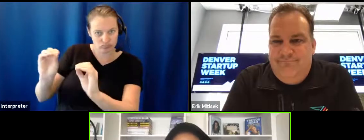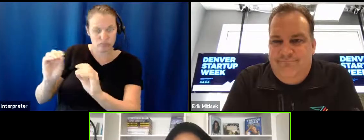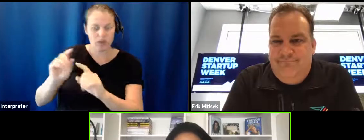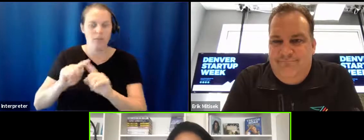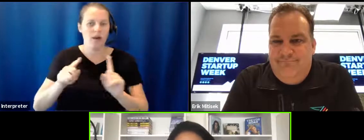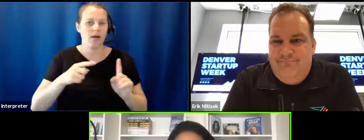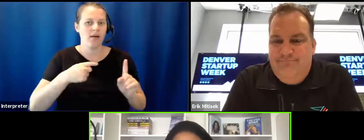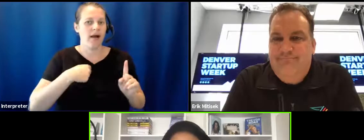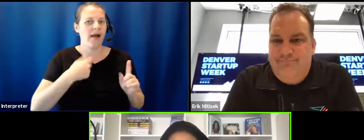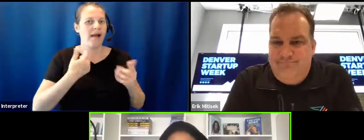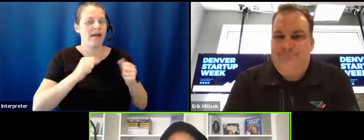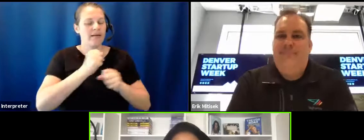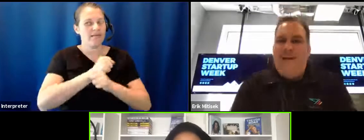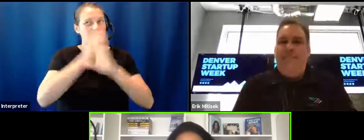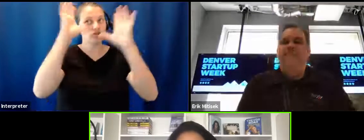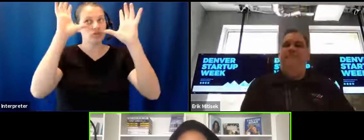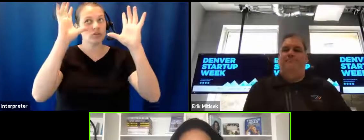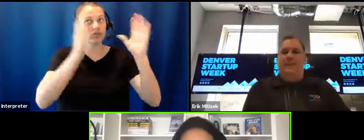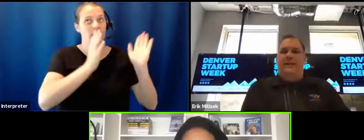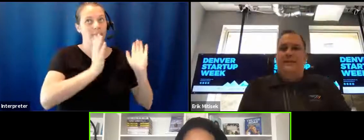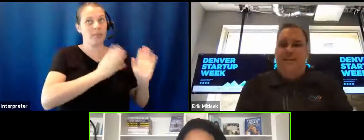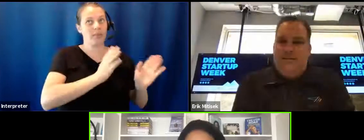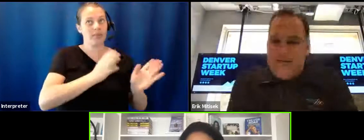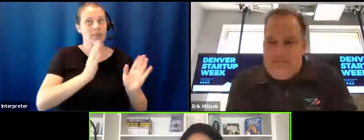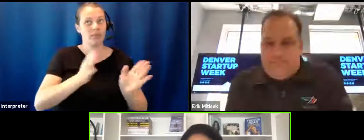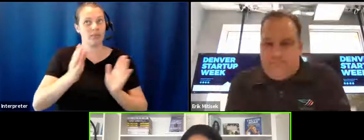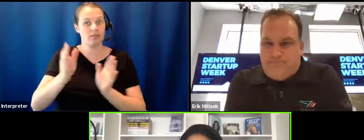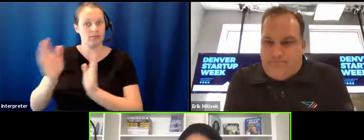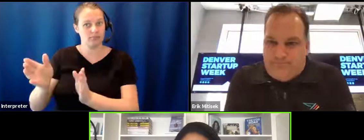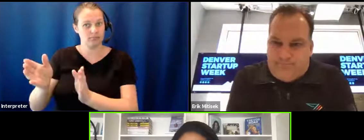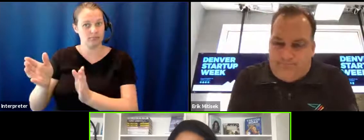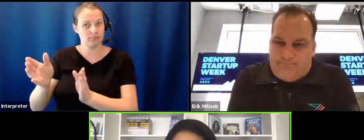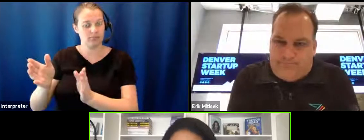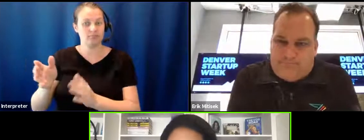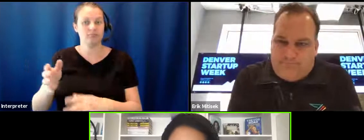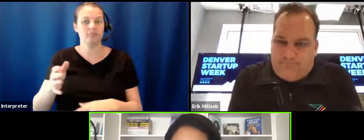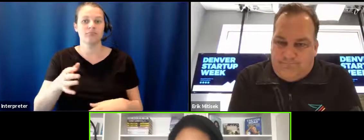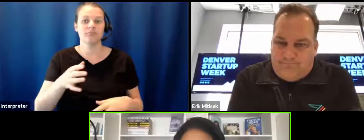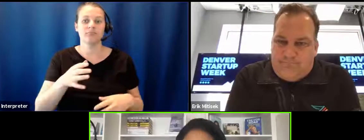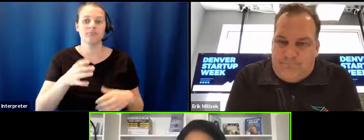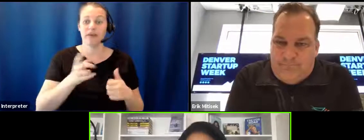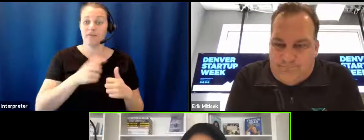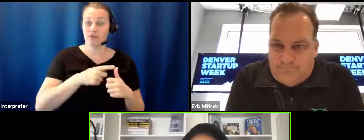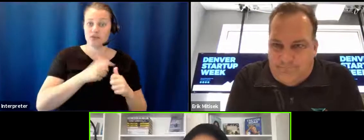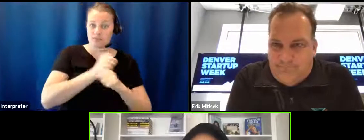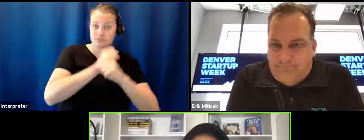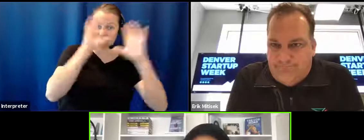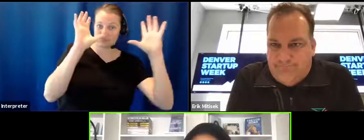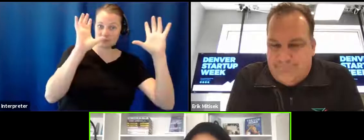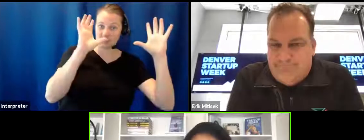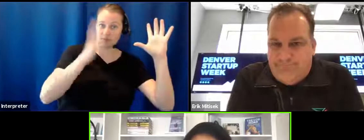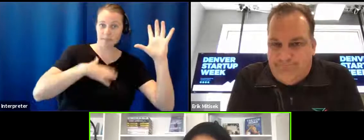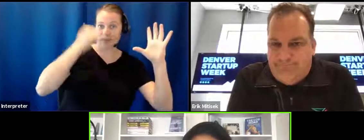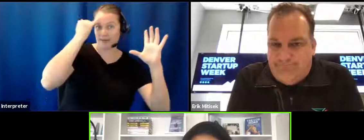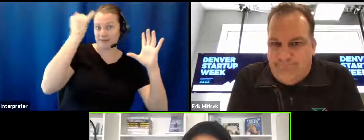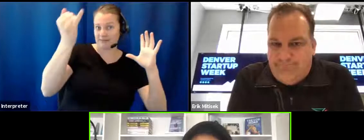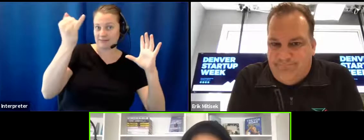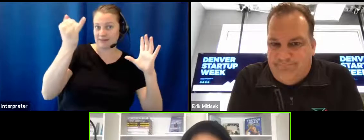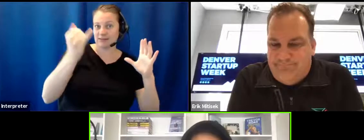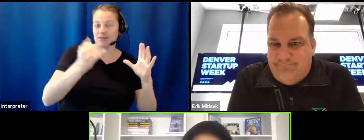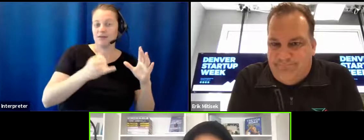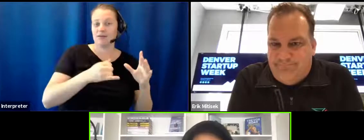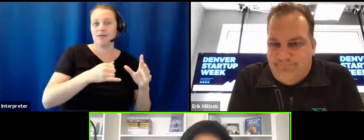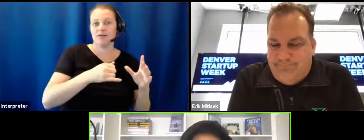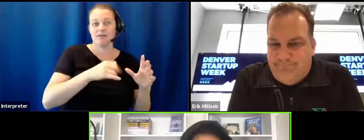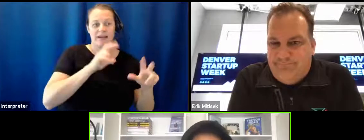where the vision I saw. And at first the vision was simply led by my idea of investing in 100 companies